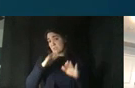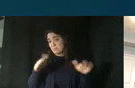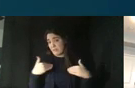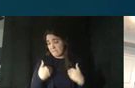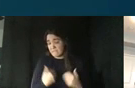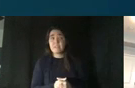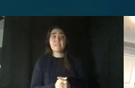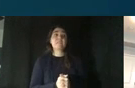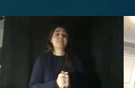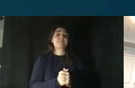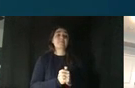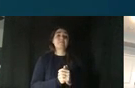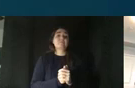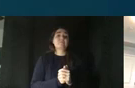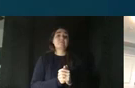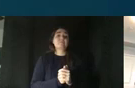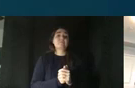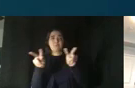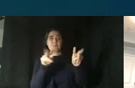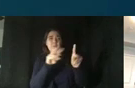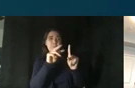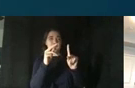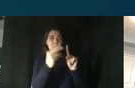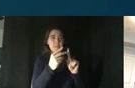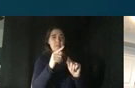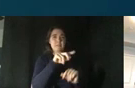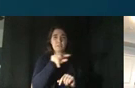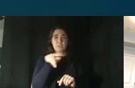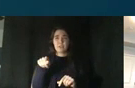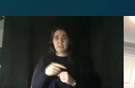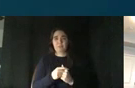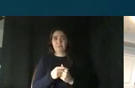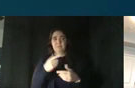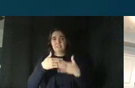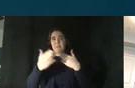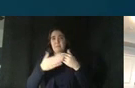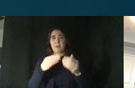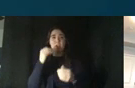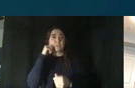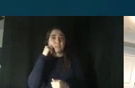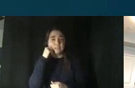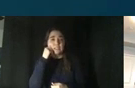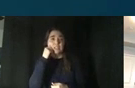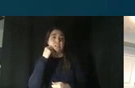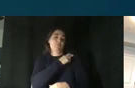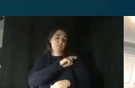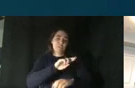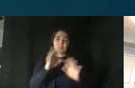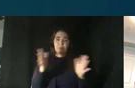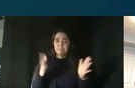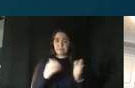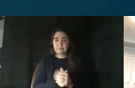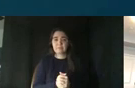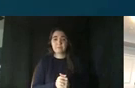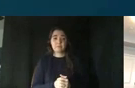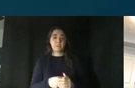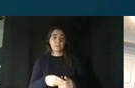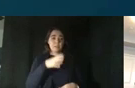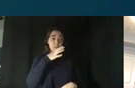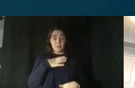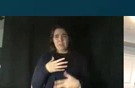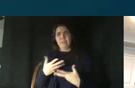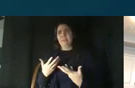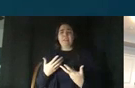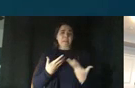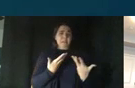ethnicity, or religion. And that's beautiful. It's beautiful that she's teaching her children that way. And I'm sorry that she dealt with